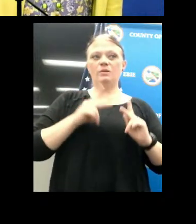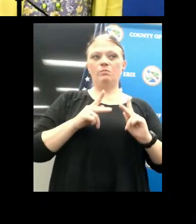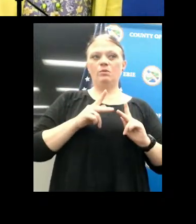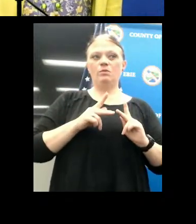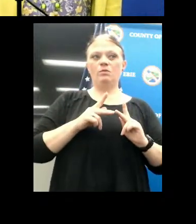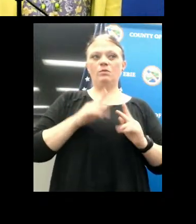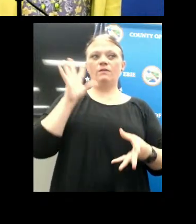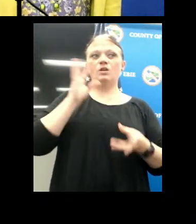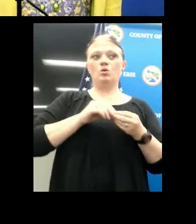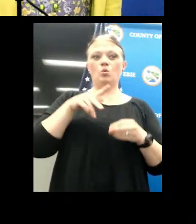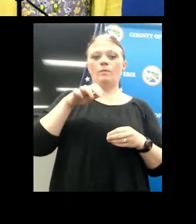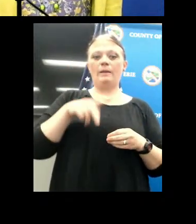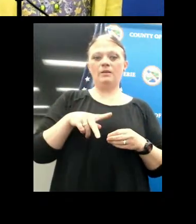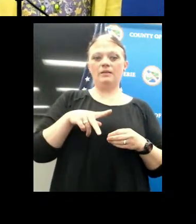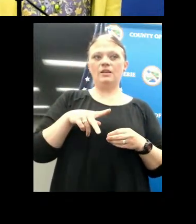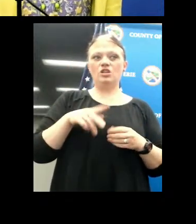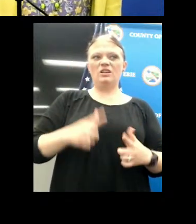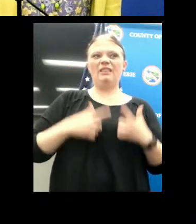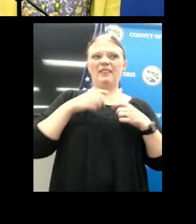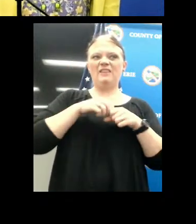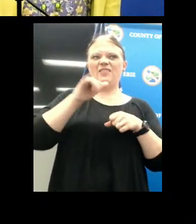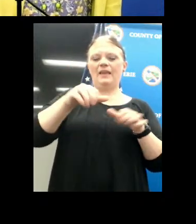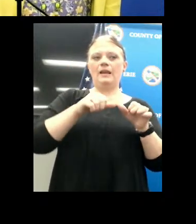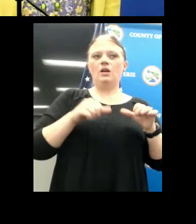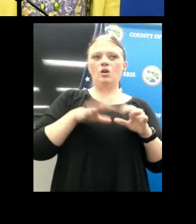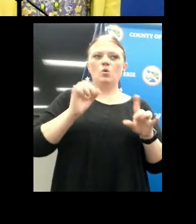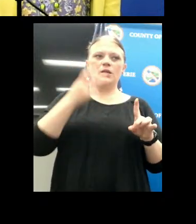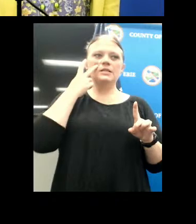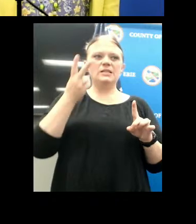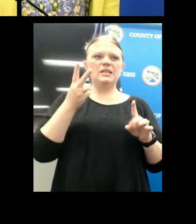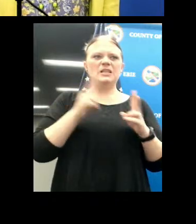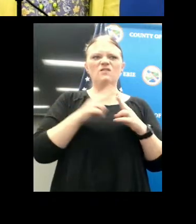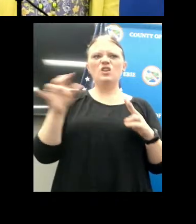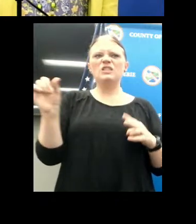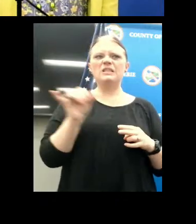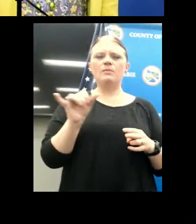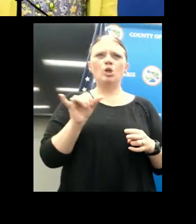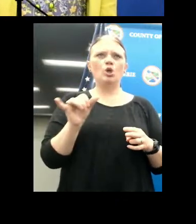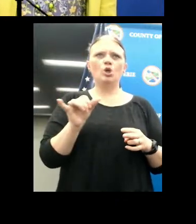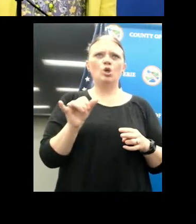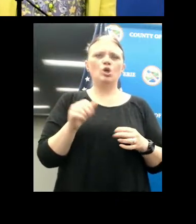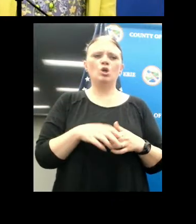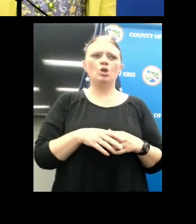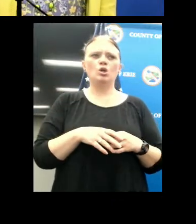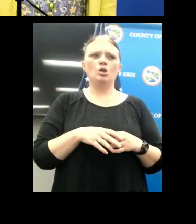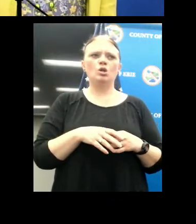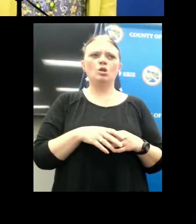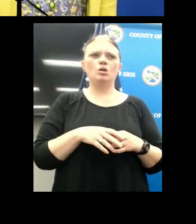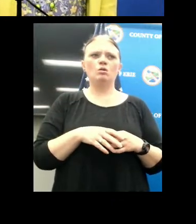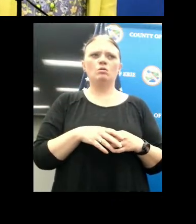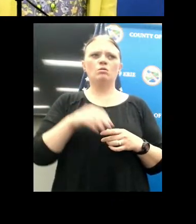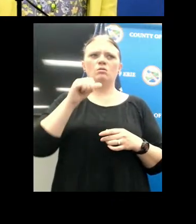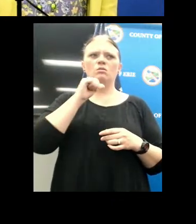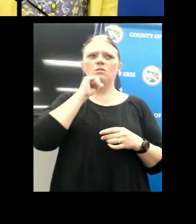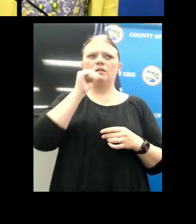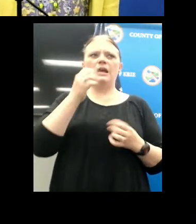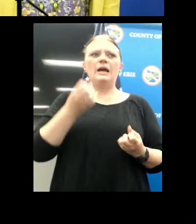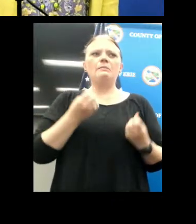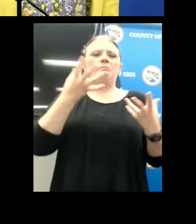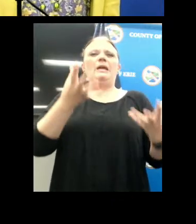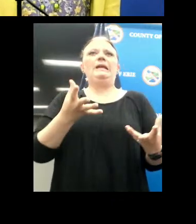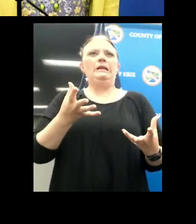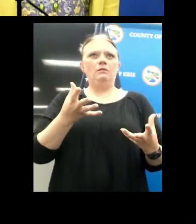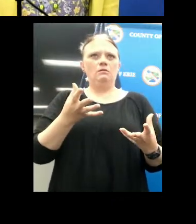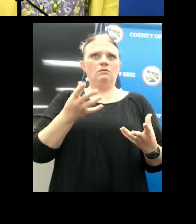in our population who live in that area. And you can see that they're very similar. And here we're not really seeing very many disparities. That